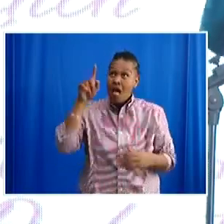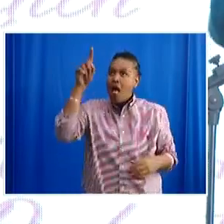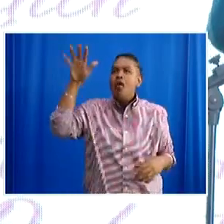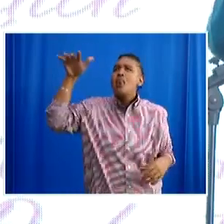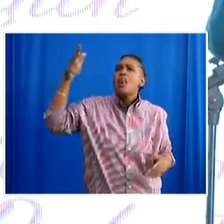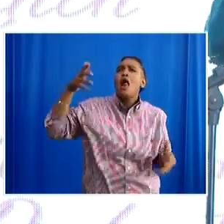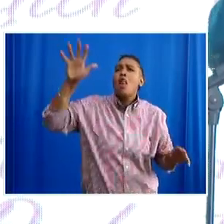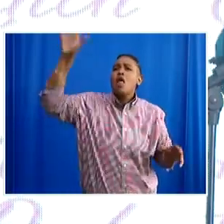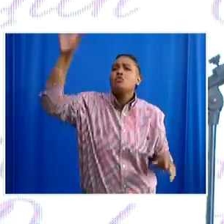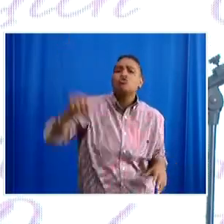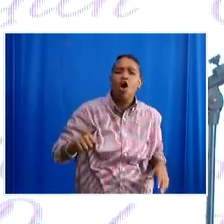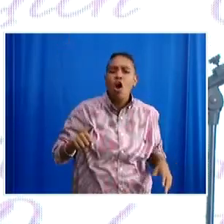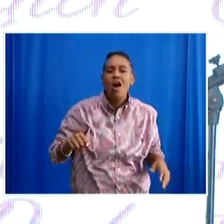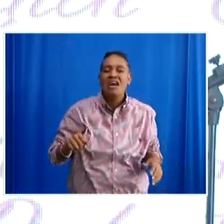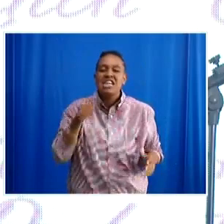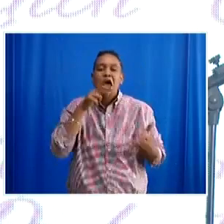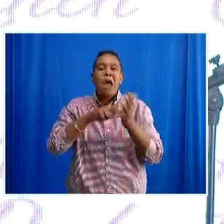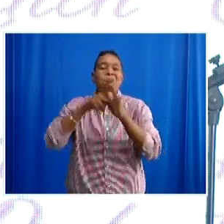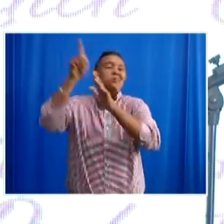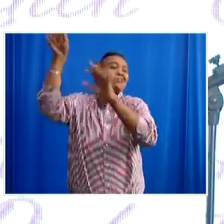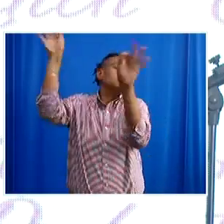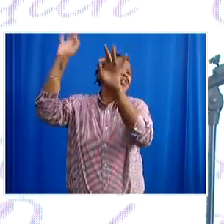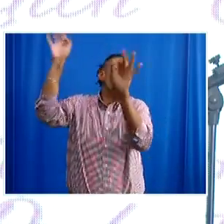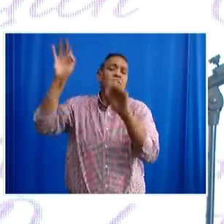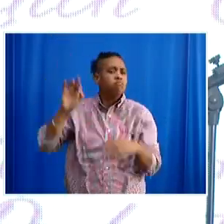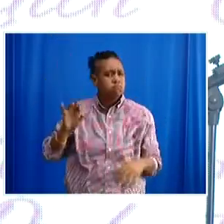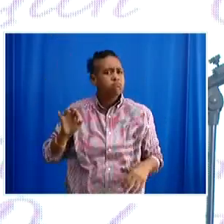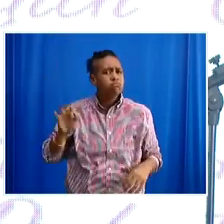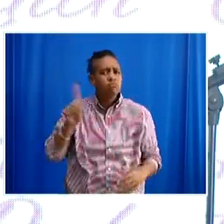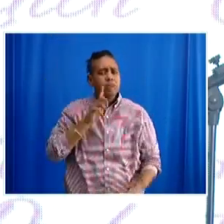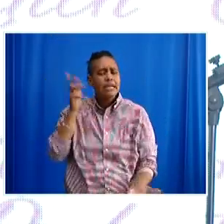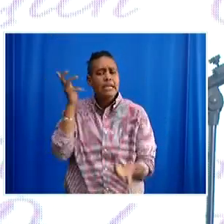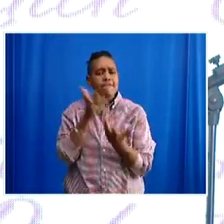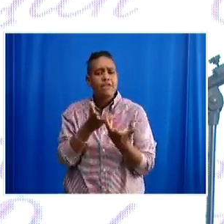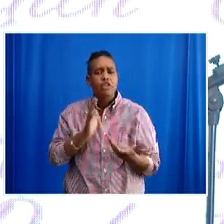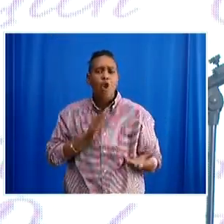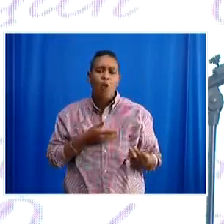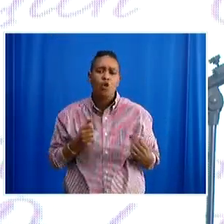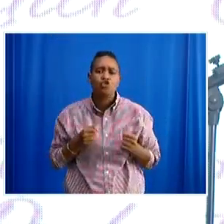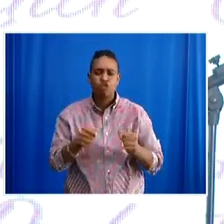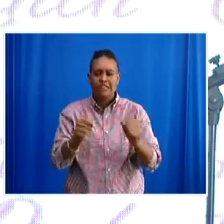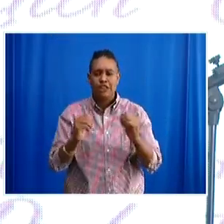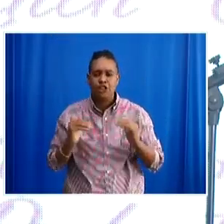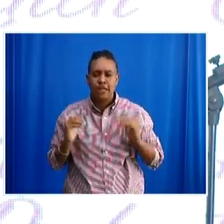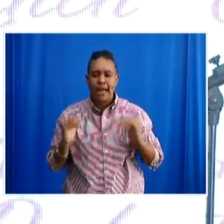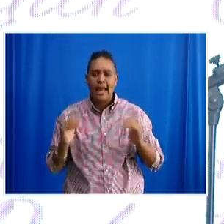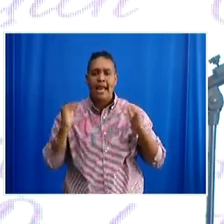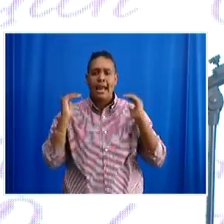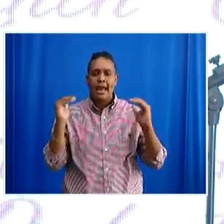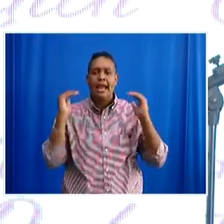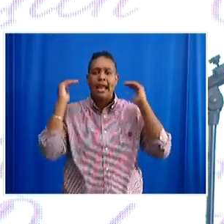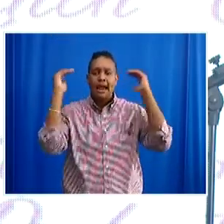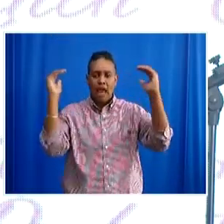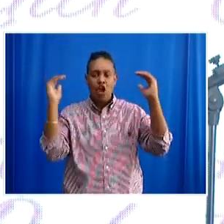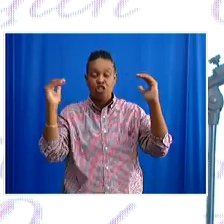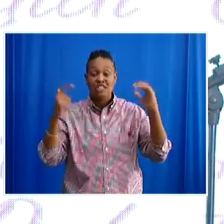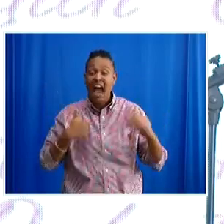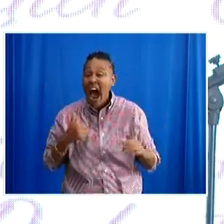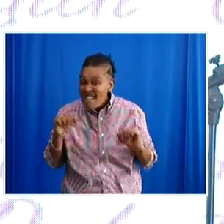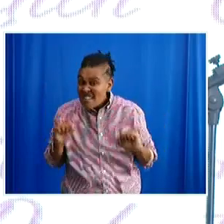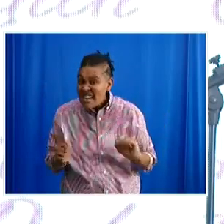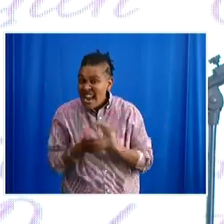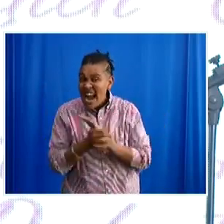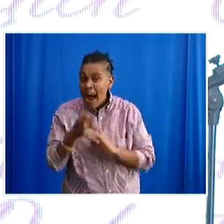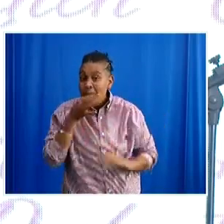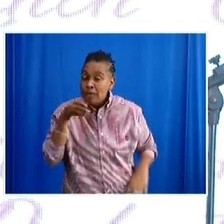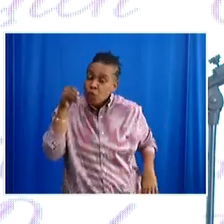doesn't have its purpose. So it fits within our strategic layers and has the capacity to pay